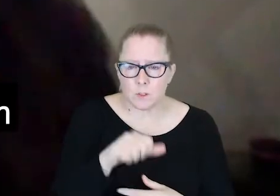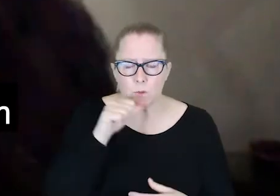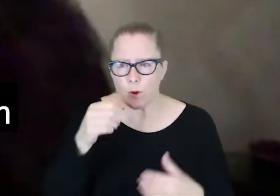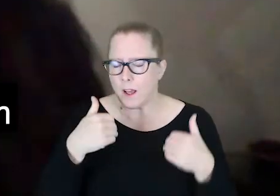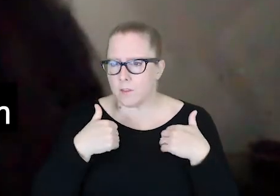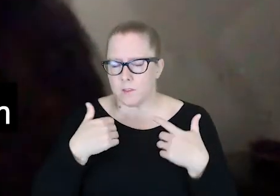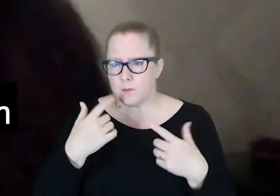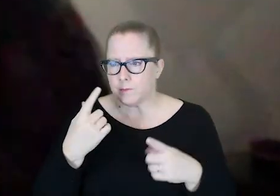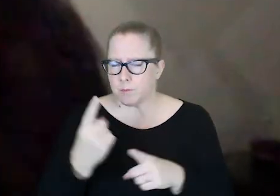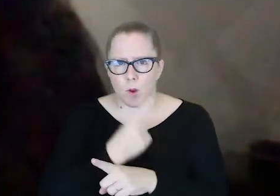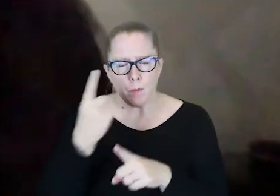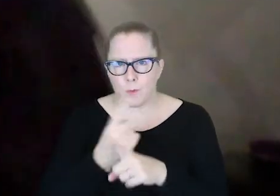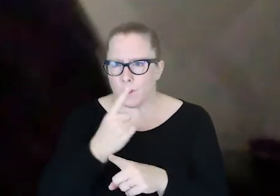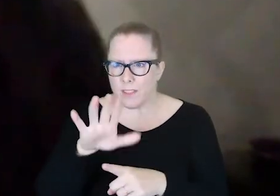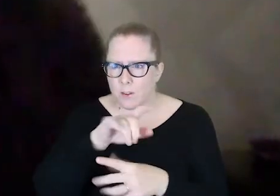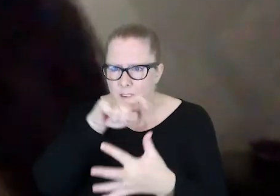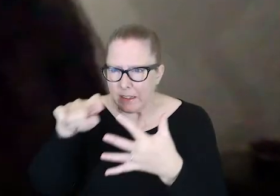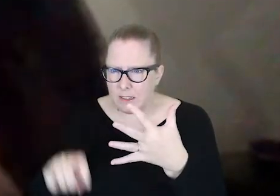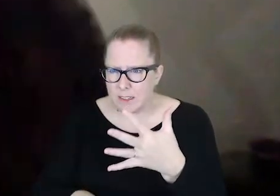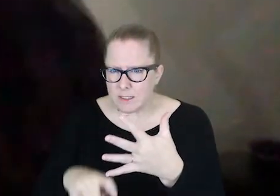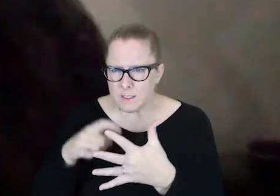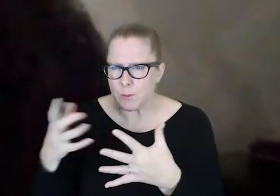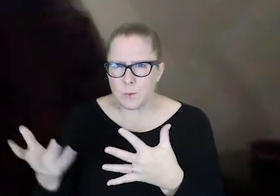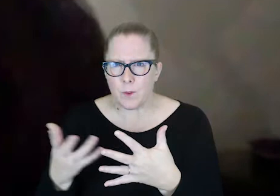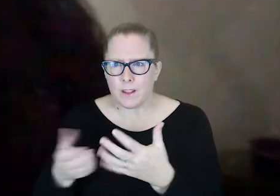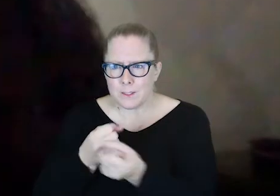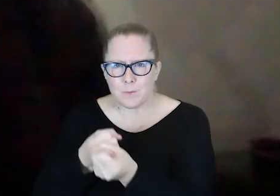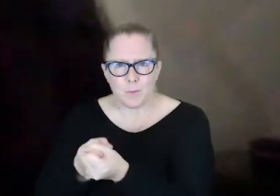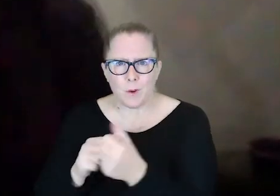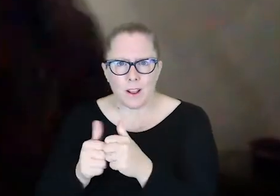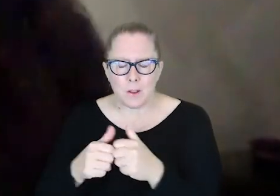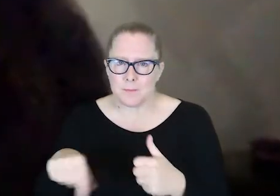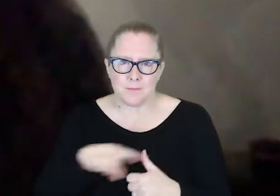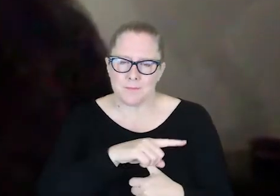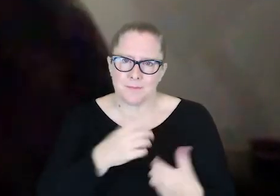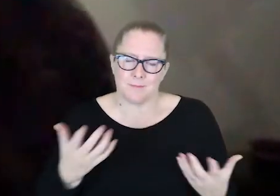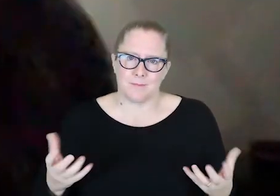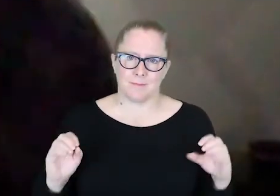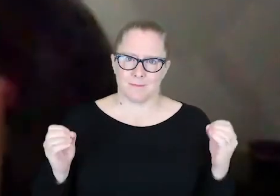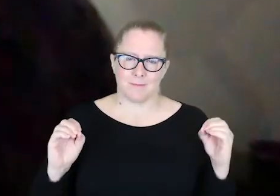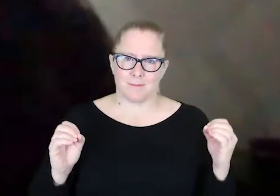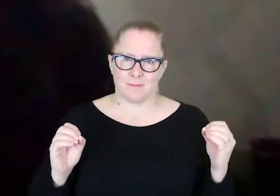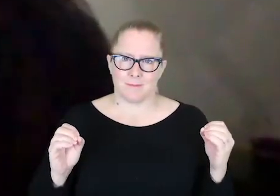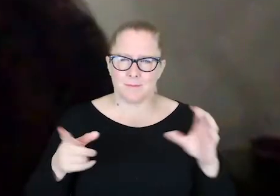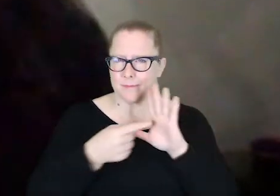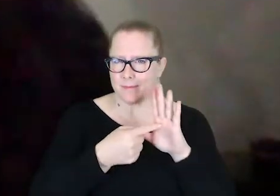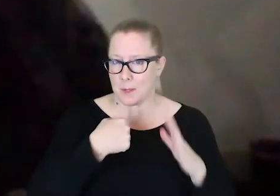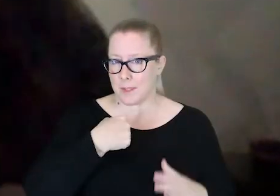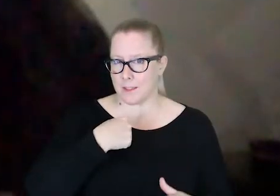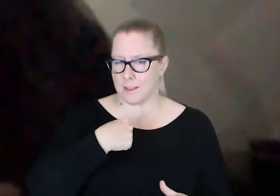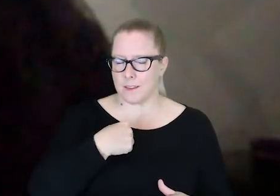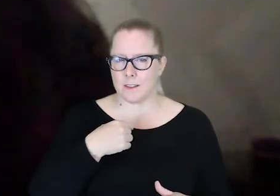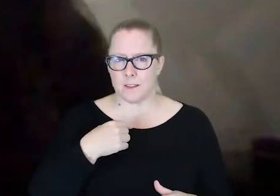the proper mechanism to address their basic need. Like for me, being very blessed